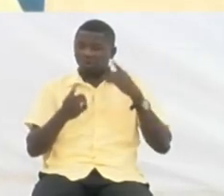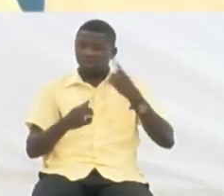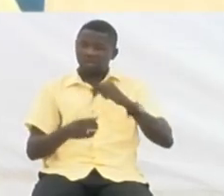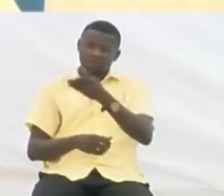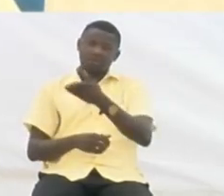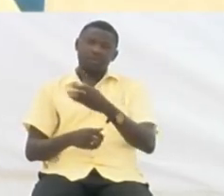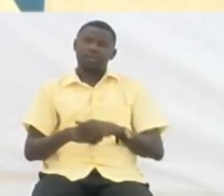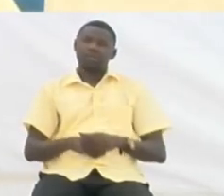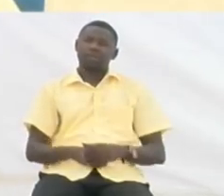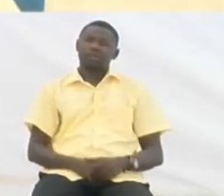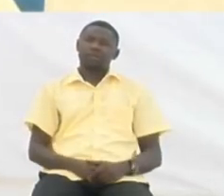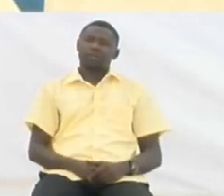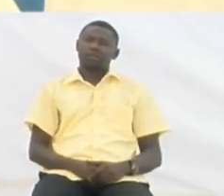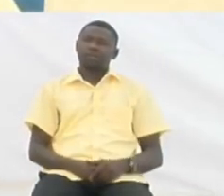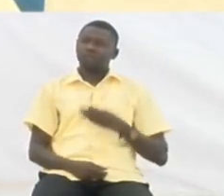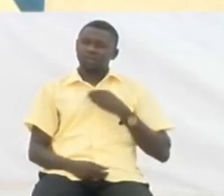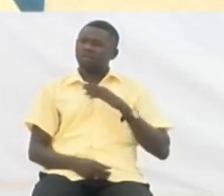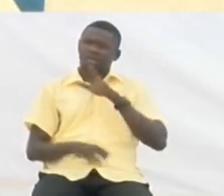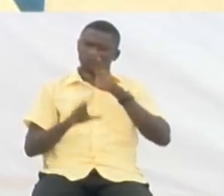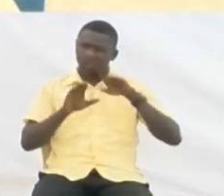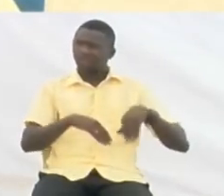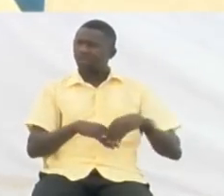I said, alight.